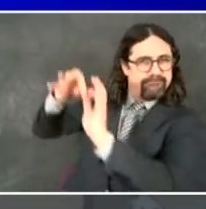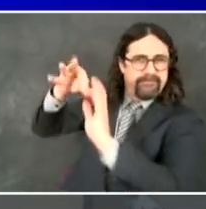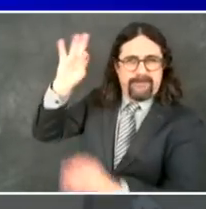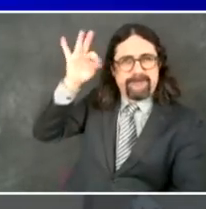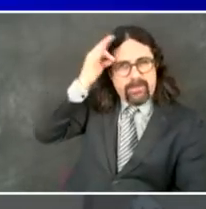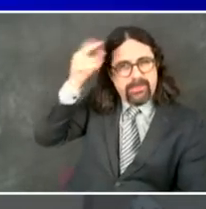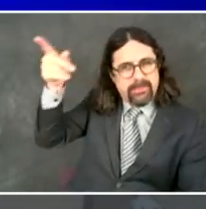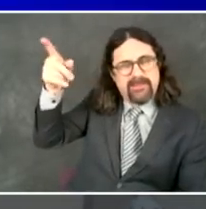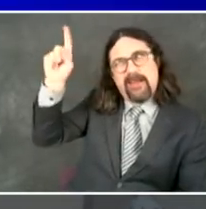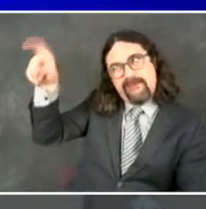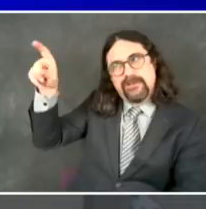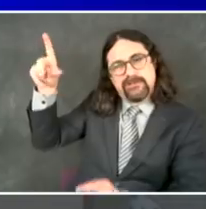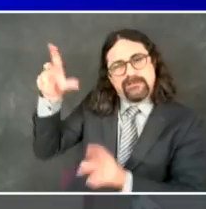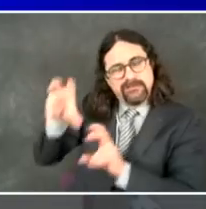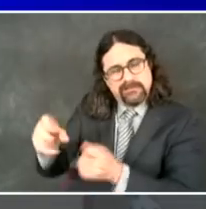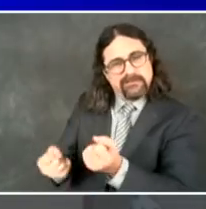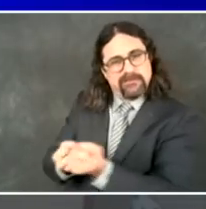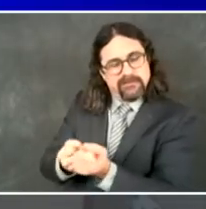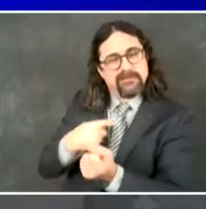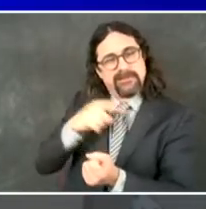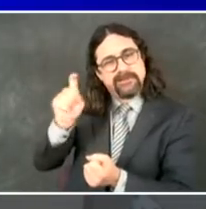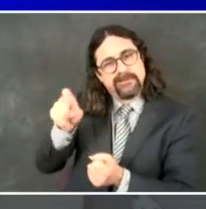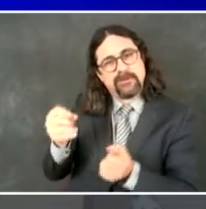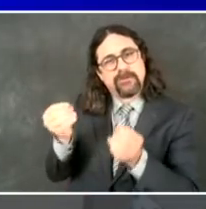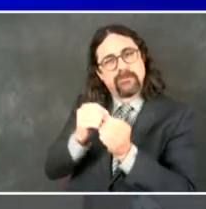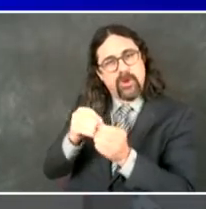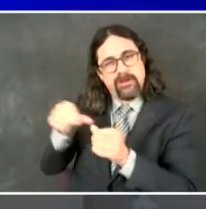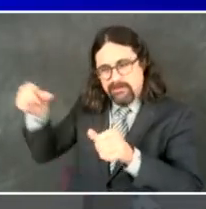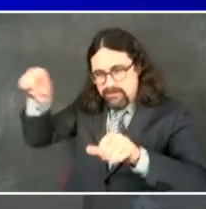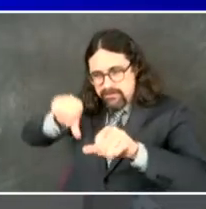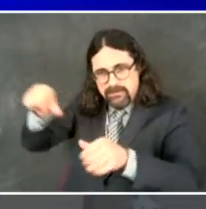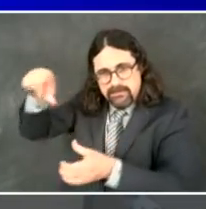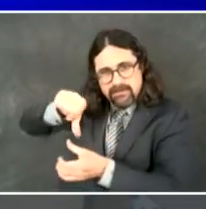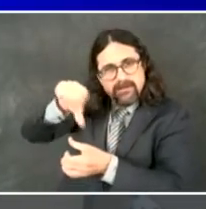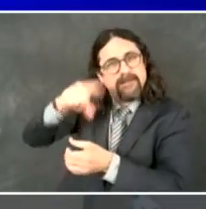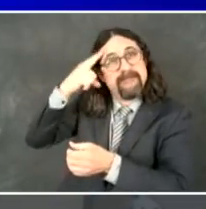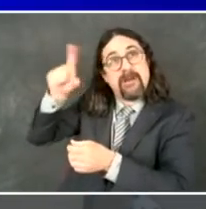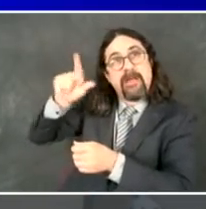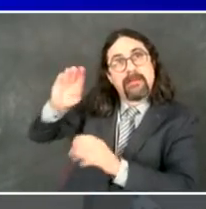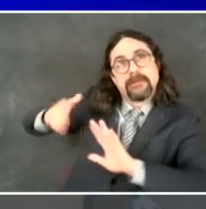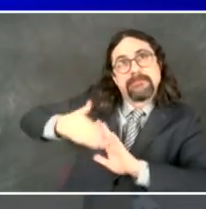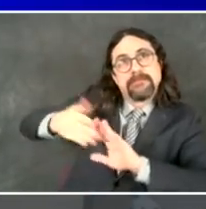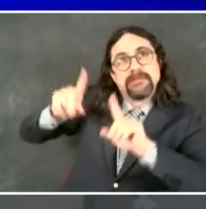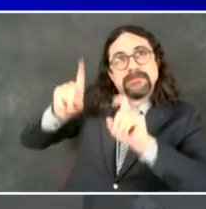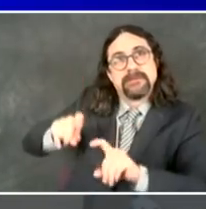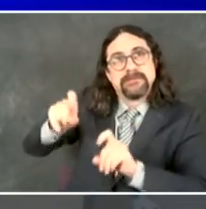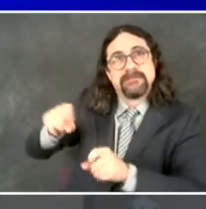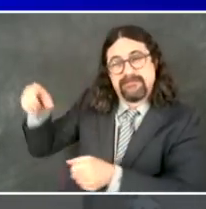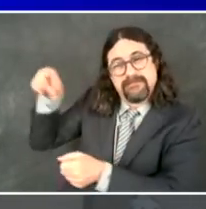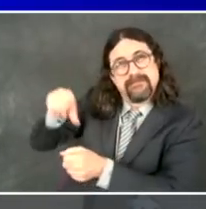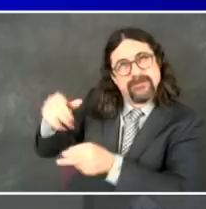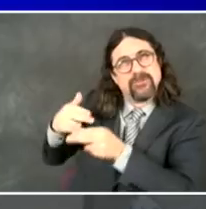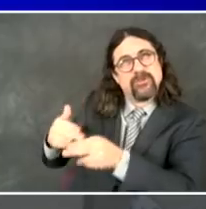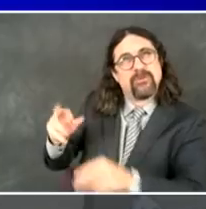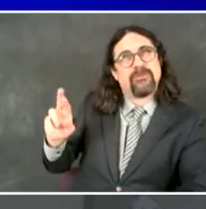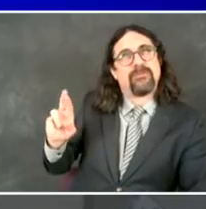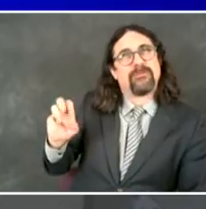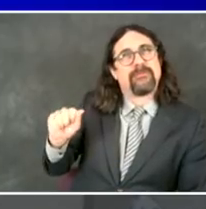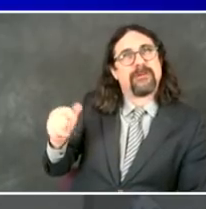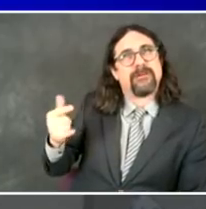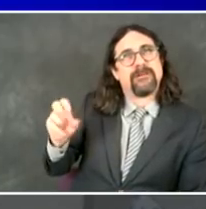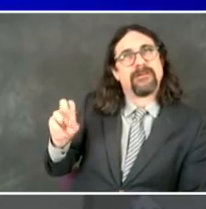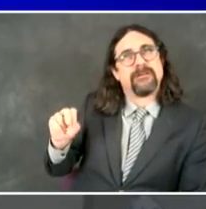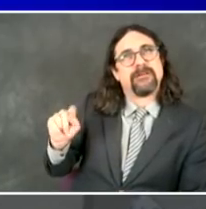Now remember, the more tests you do, the faster you move towards low-level transmission of this disease. It all starts to come